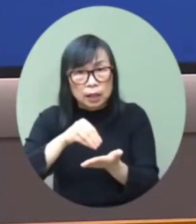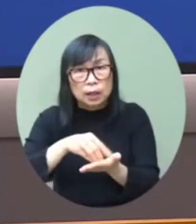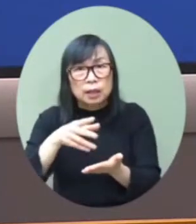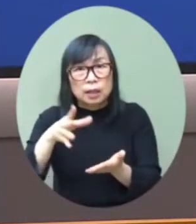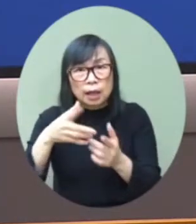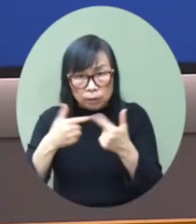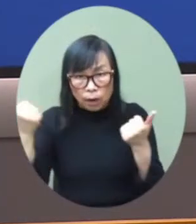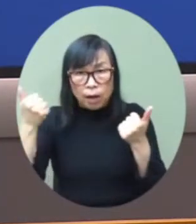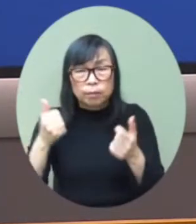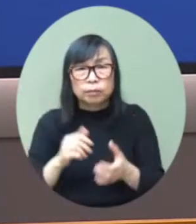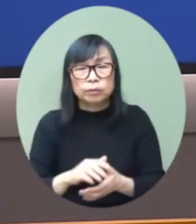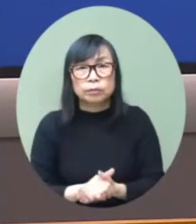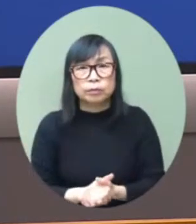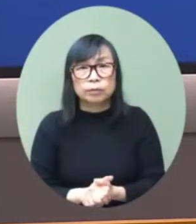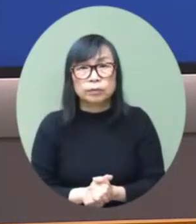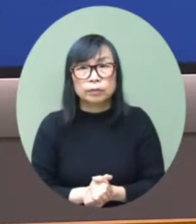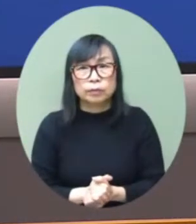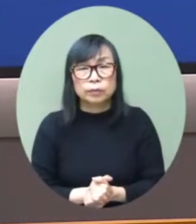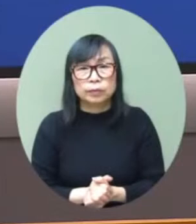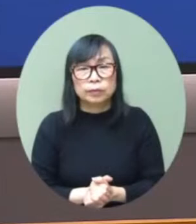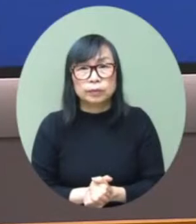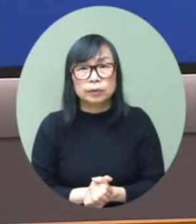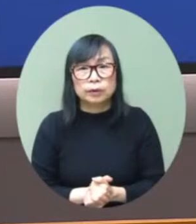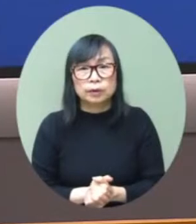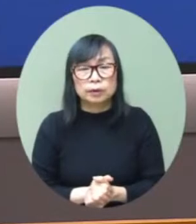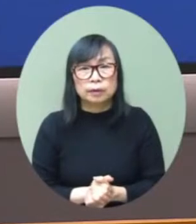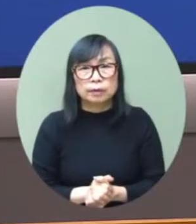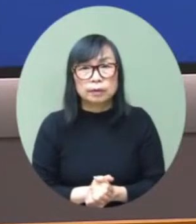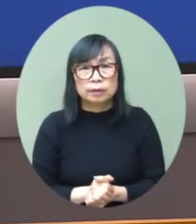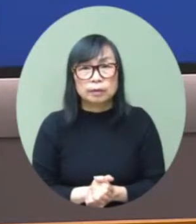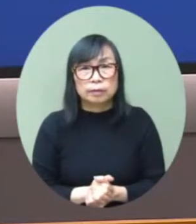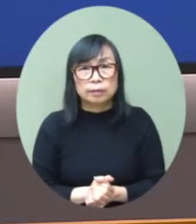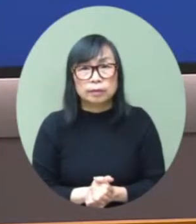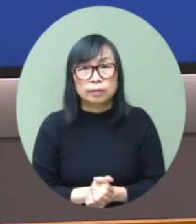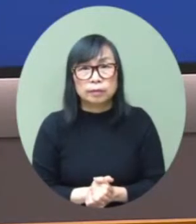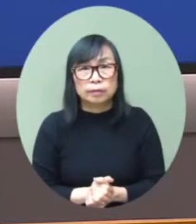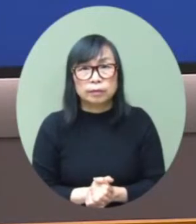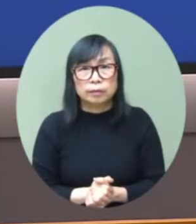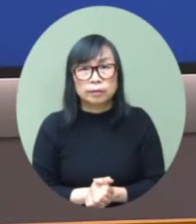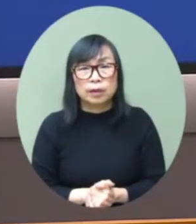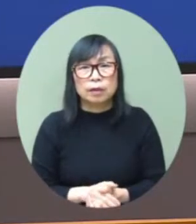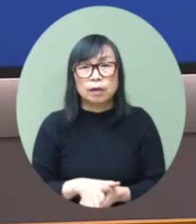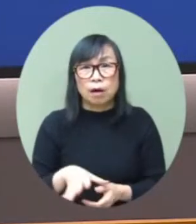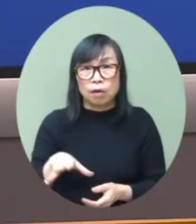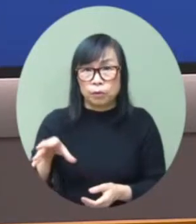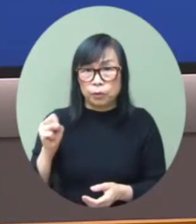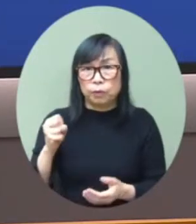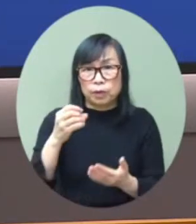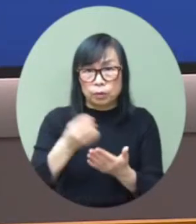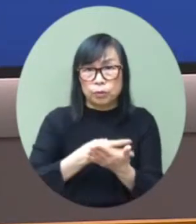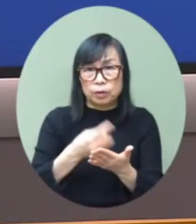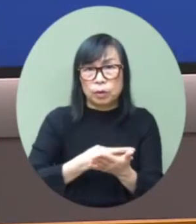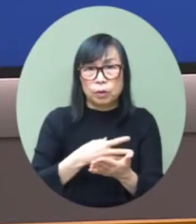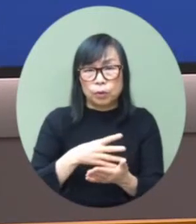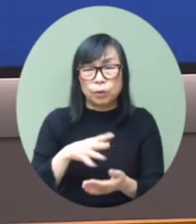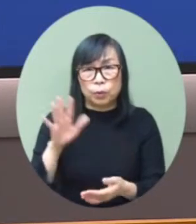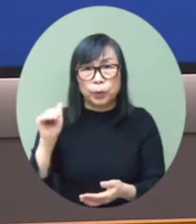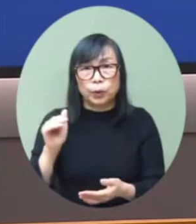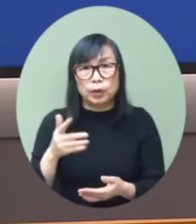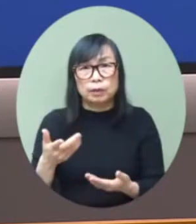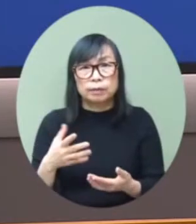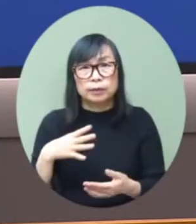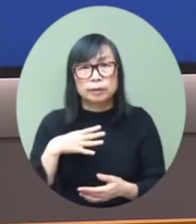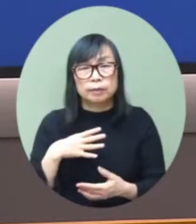resource considerations. So the same rule will apply for very good reason. So that's the situation. I don't